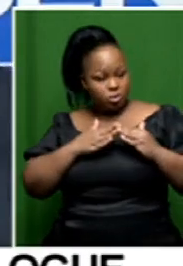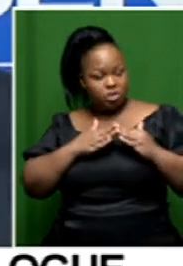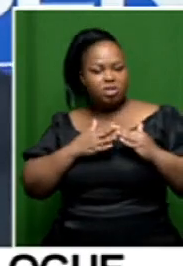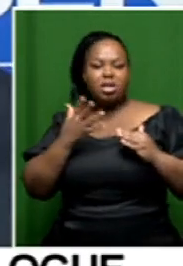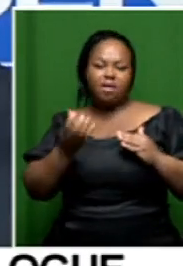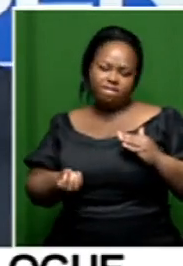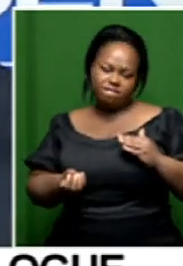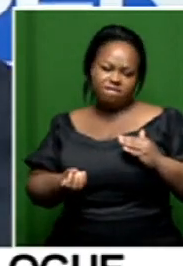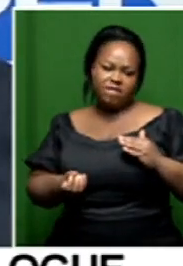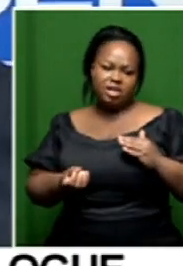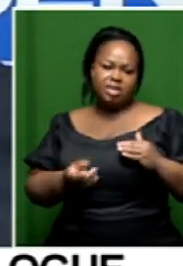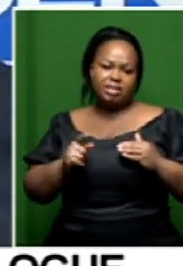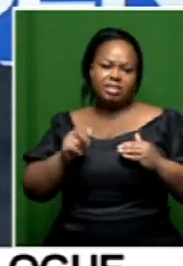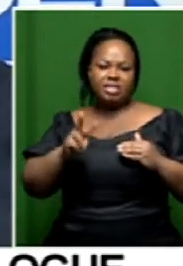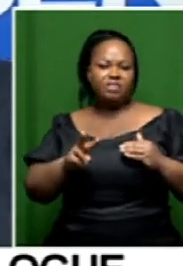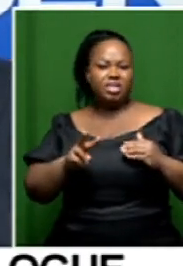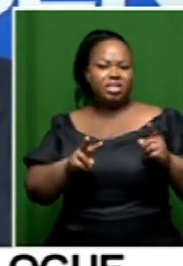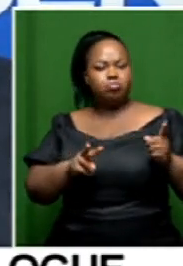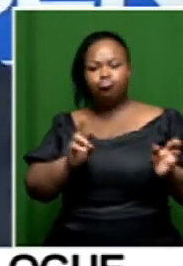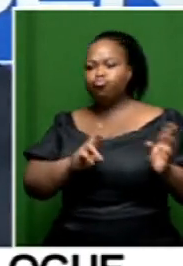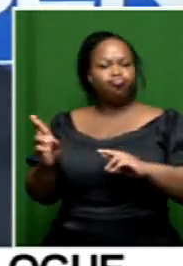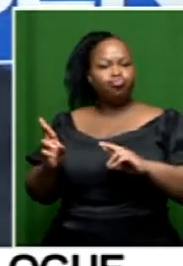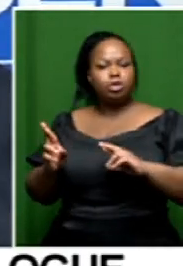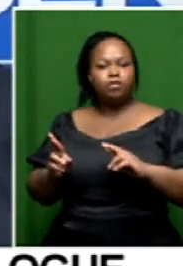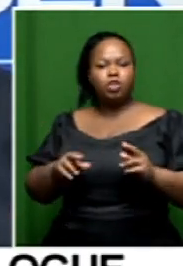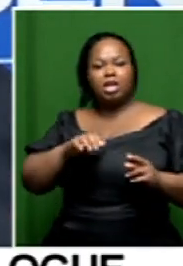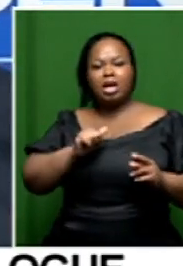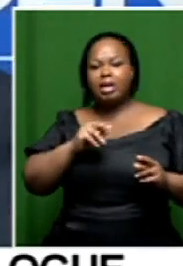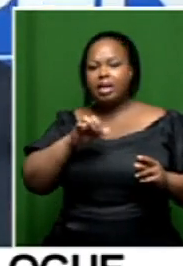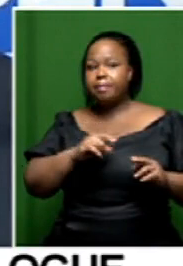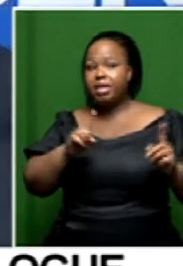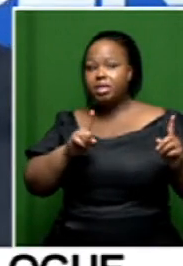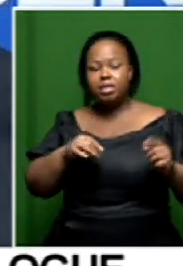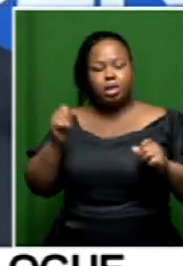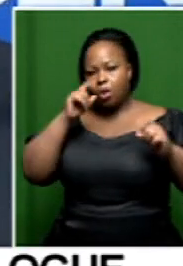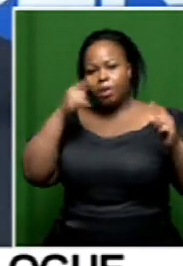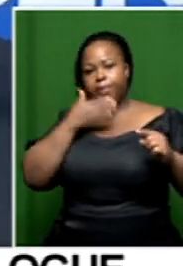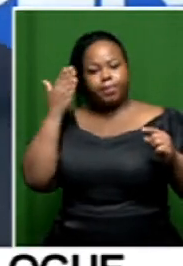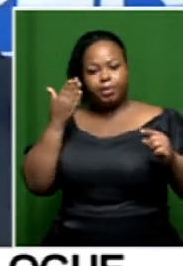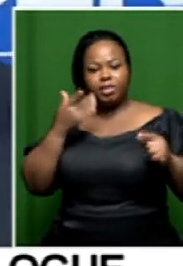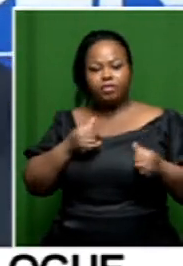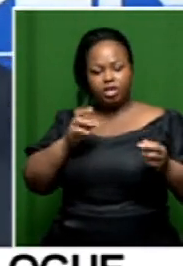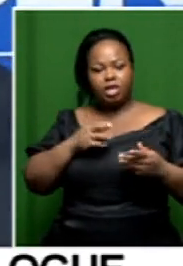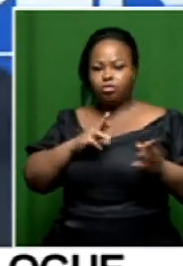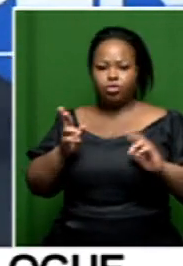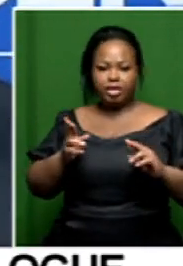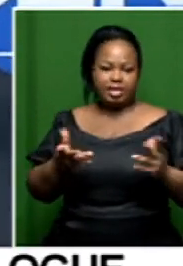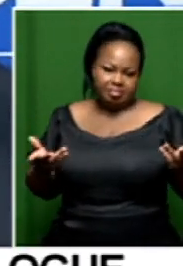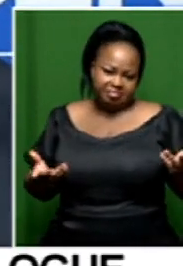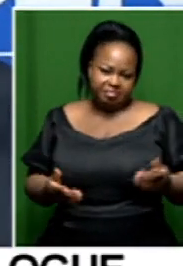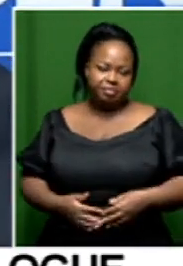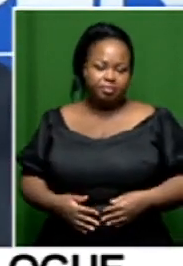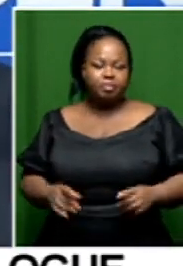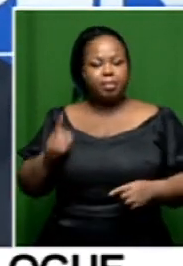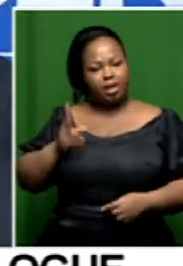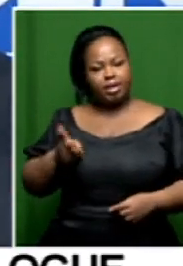have these TV sets who are ready for analog, but they're not aware in terms of making them ready and so forth and so on.